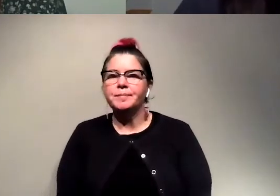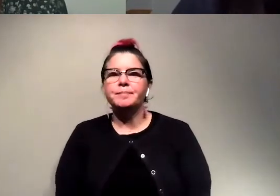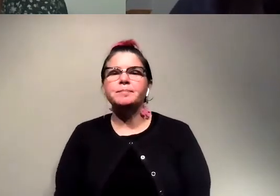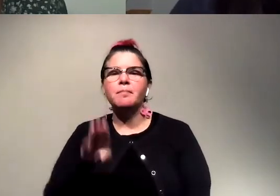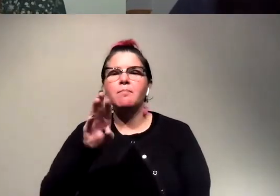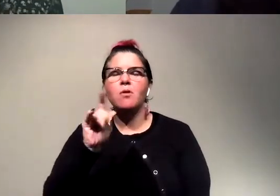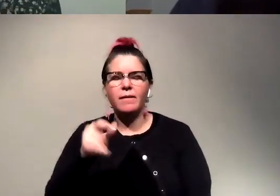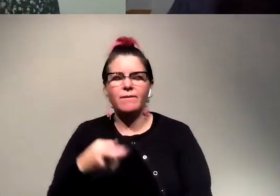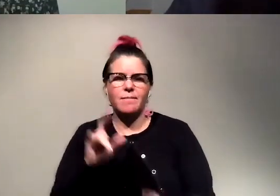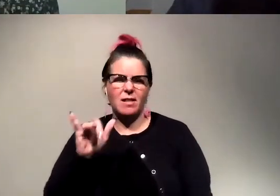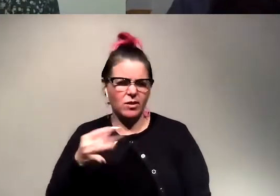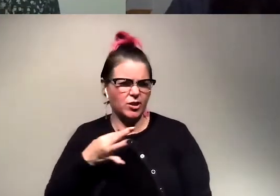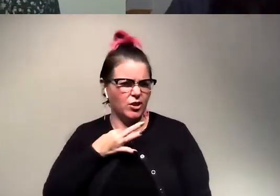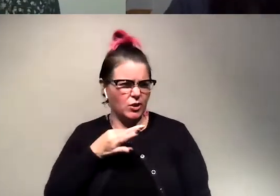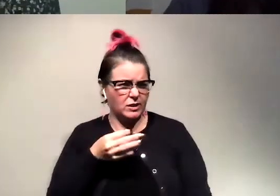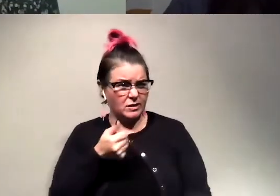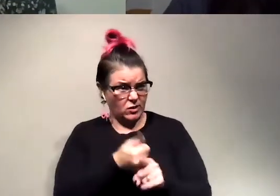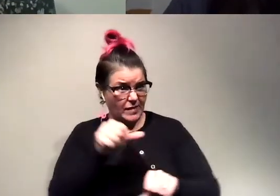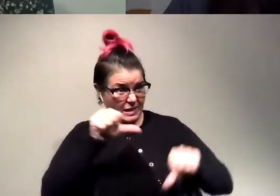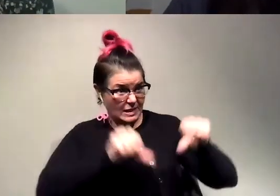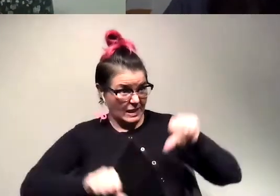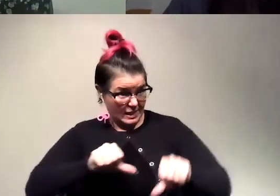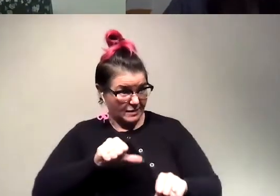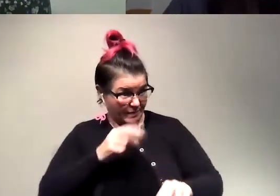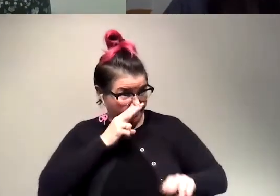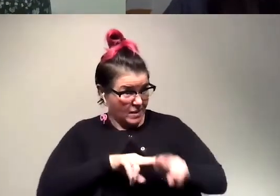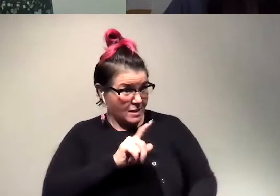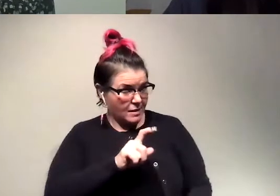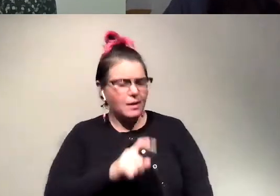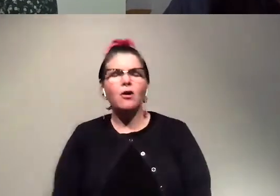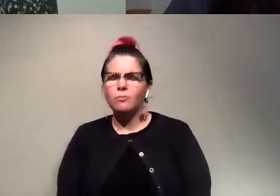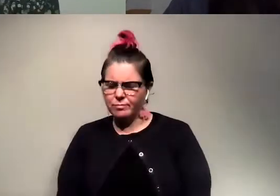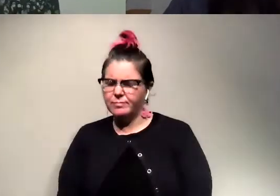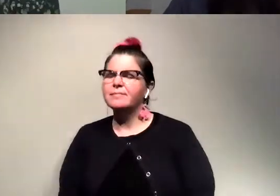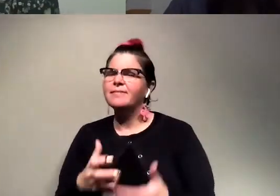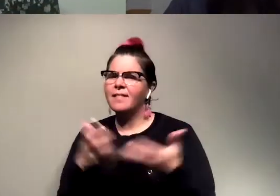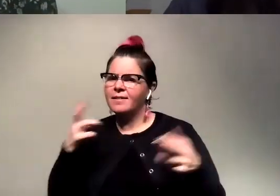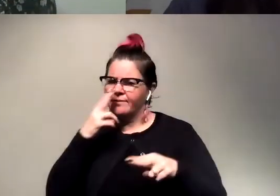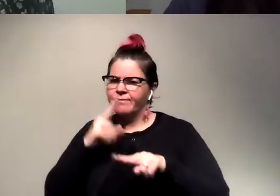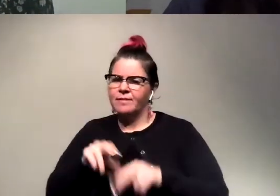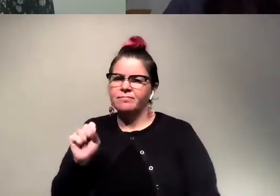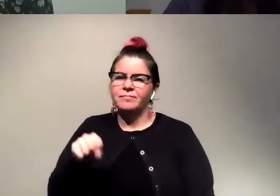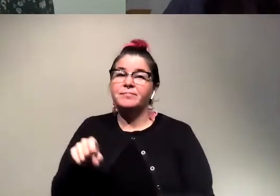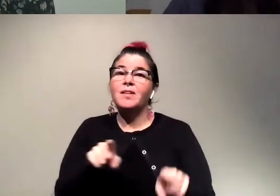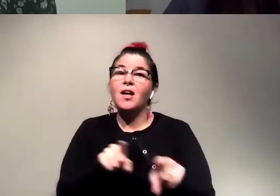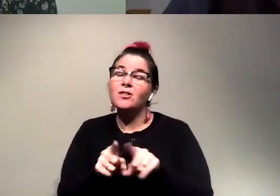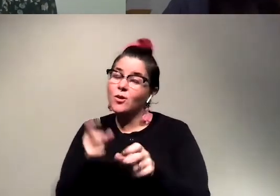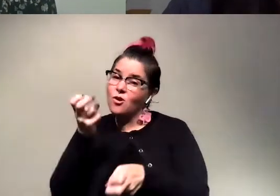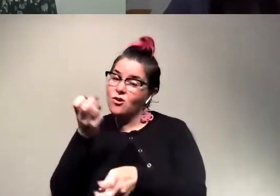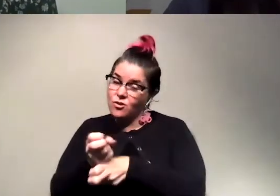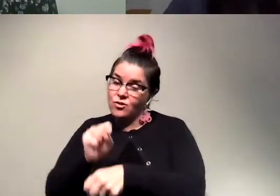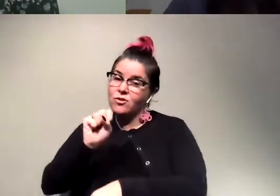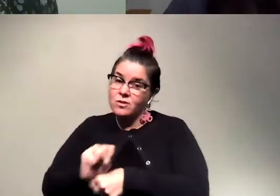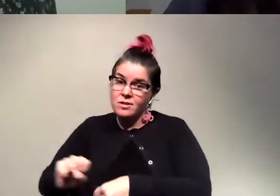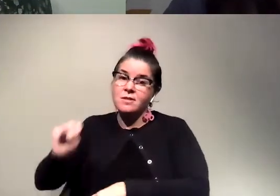Illinois wants to know, is being a scientist fun? It is. It is tons of fun. It's also a lot of hard work,